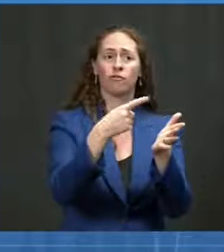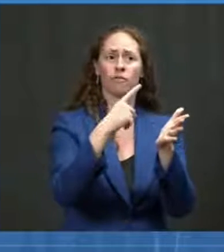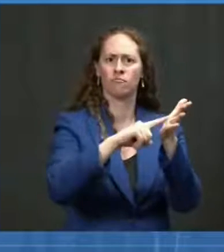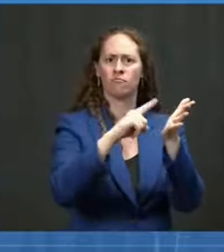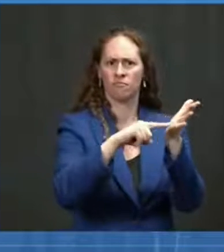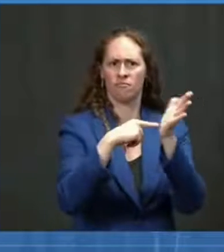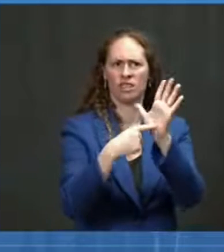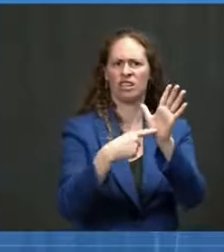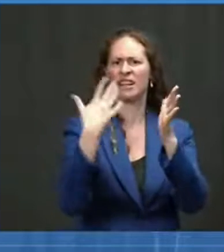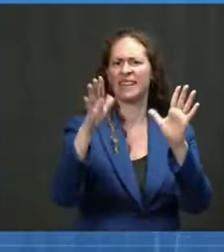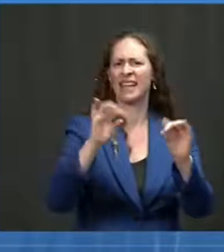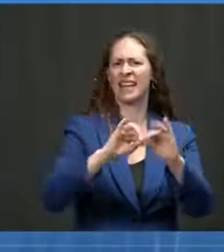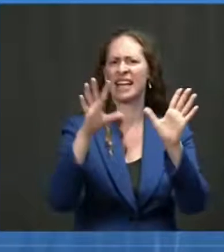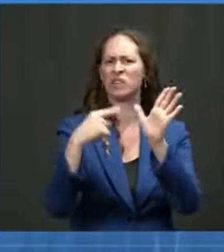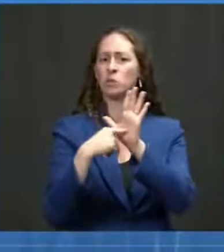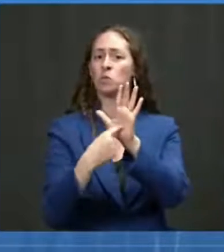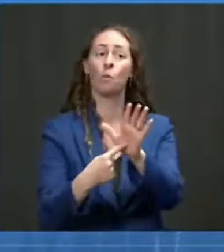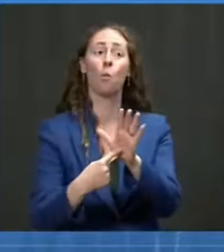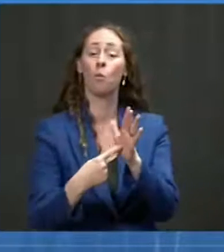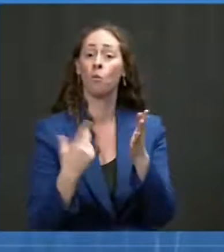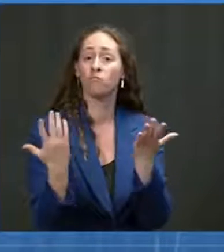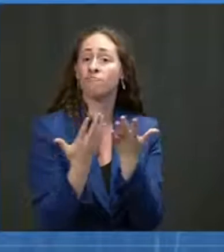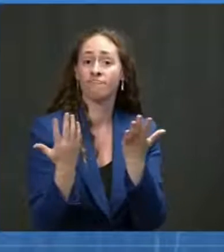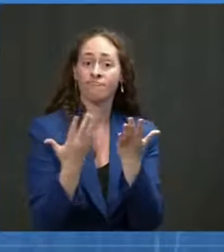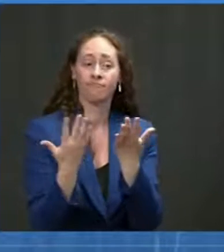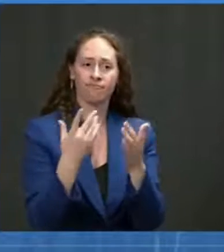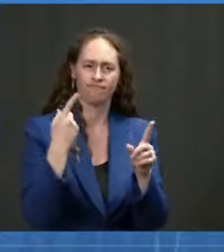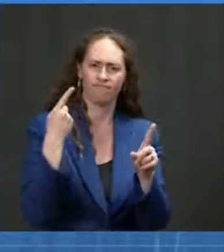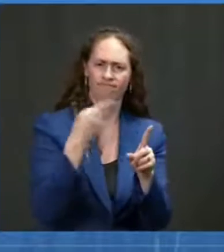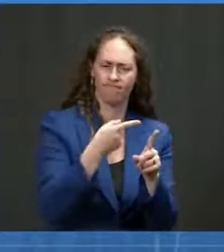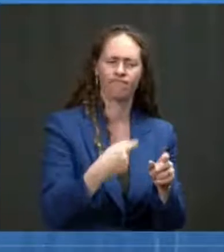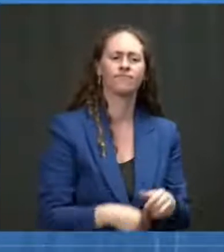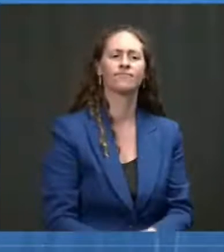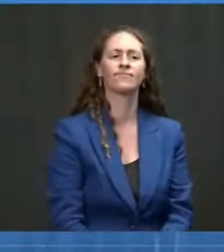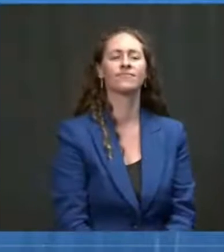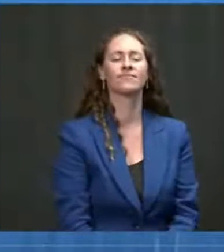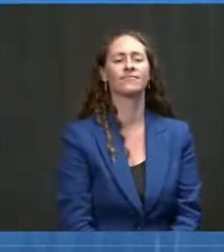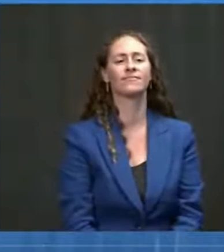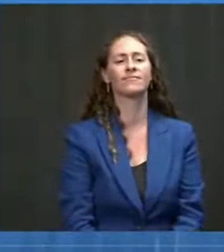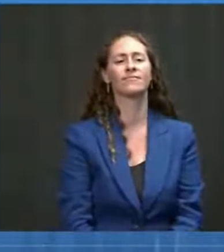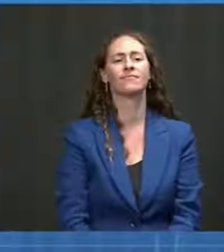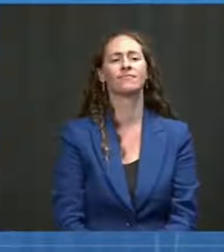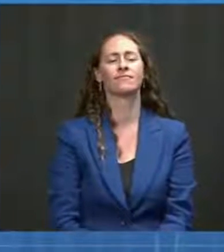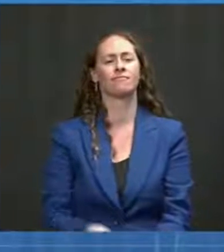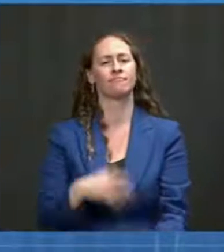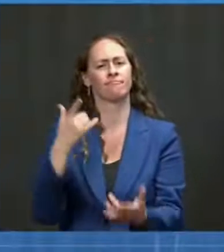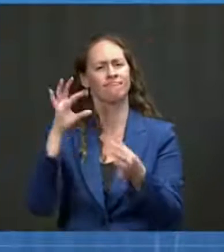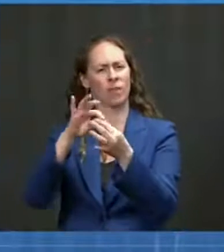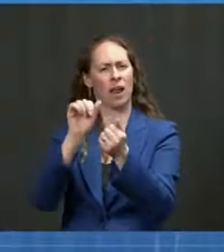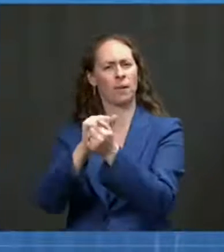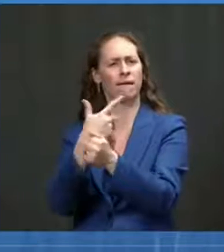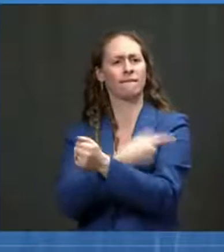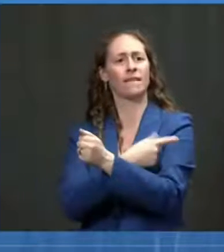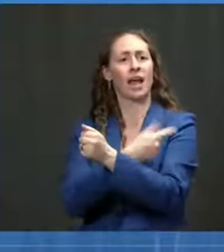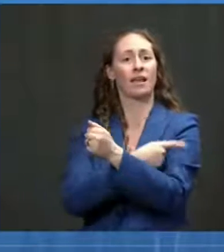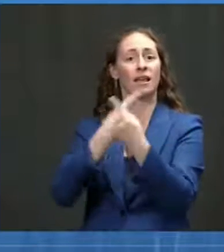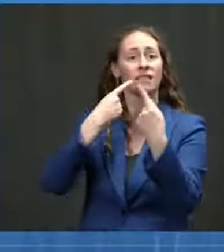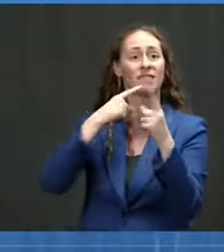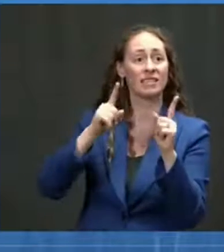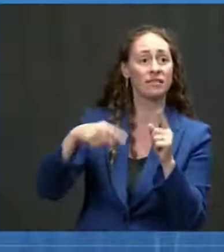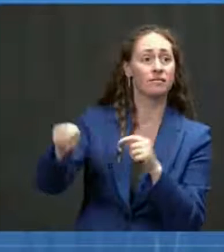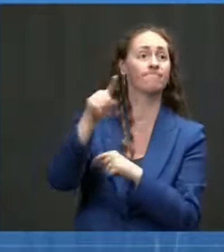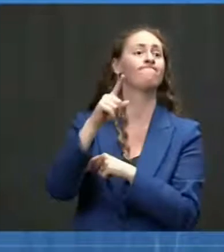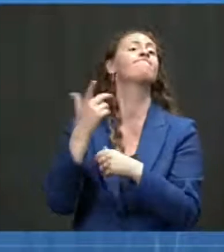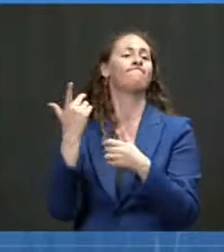And what it shows is that a model of vaccine efficacy, in this case, based on the Moderna phase 3